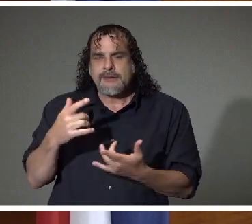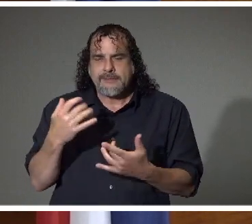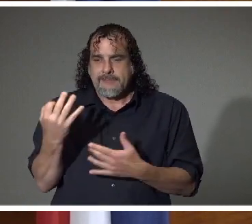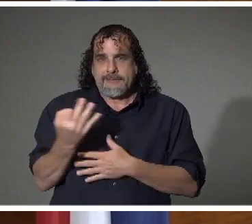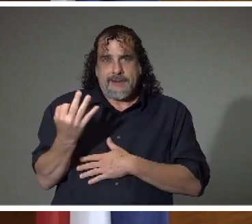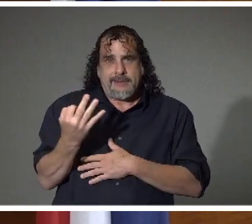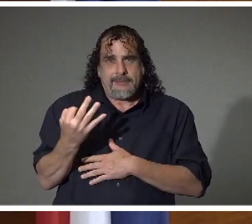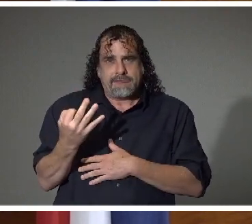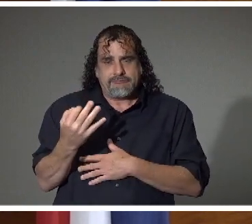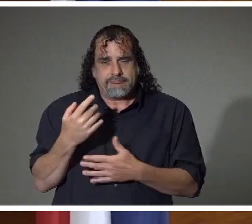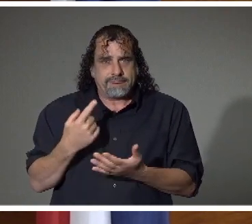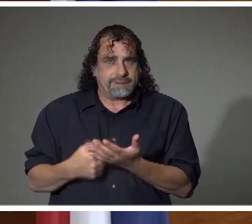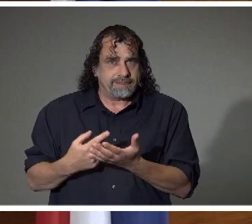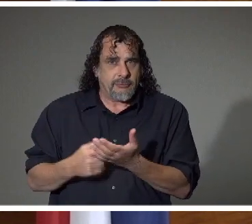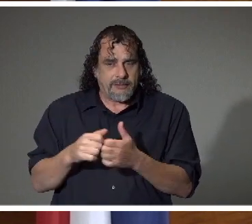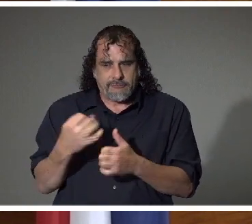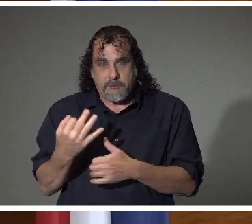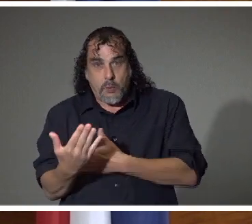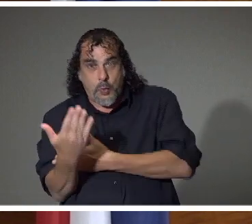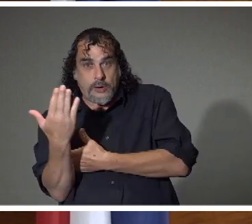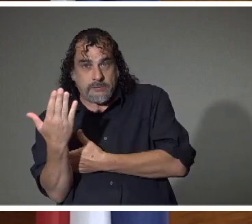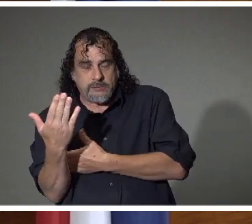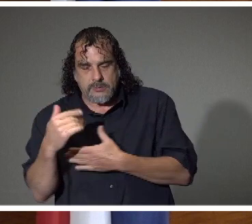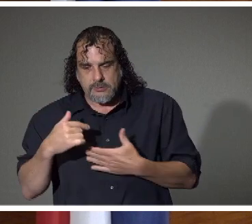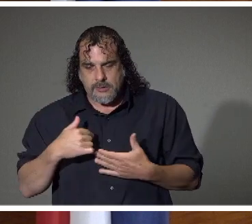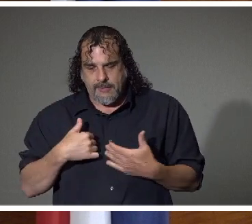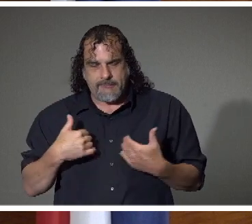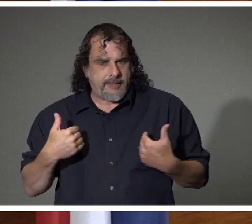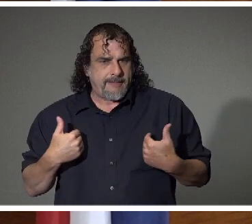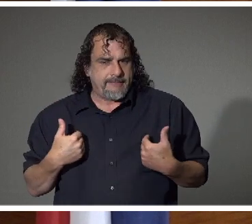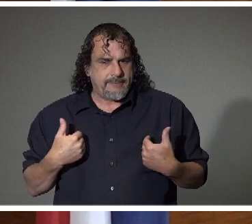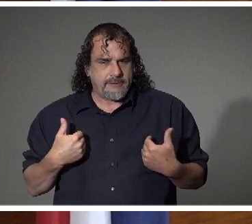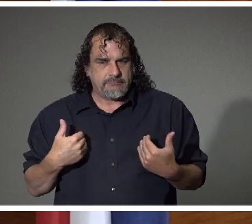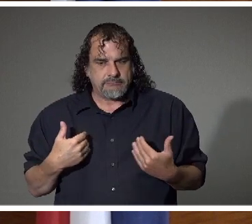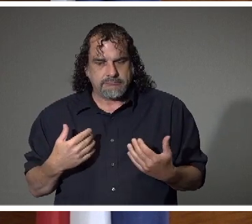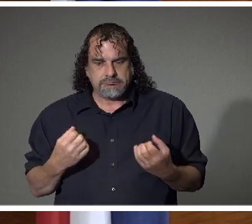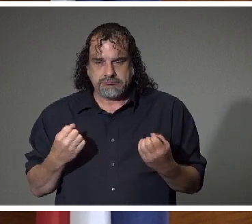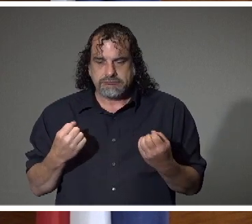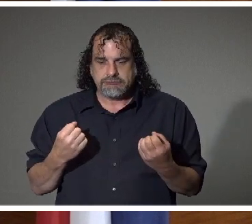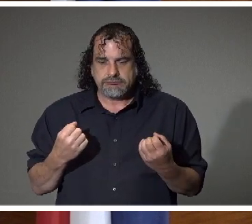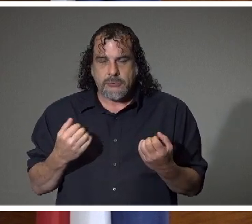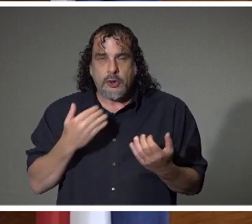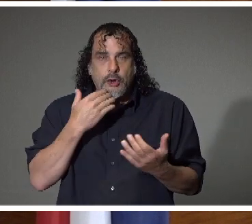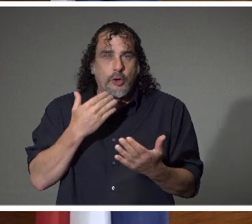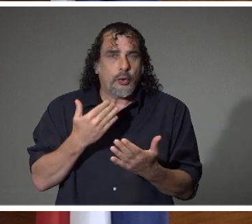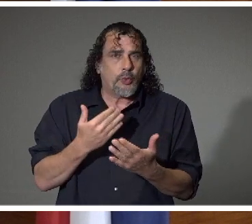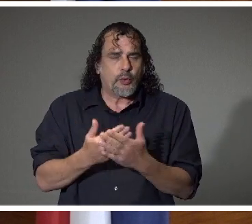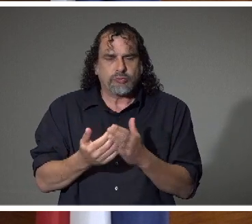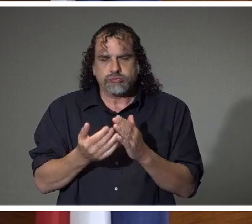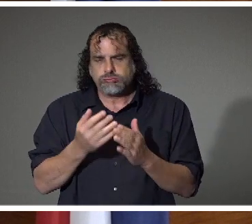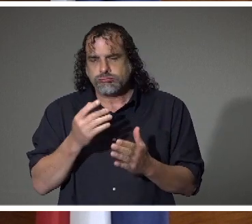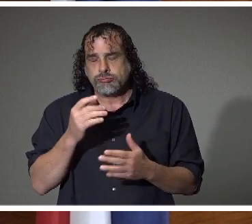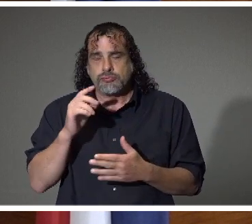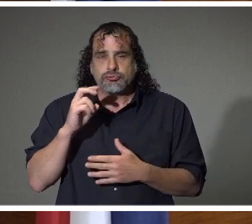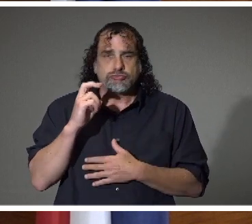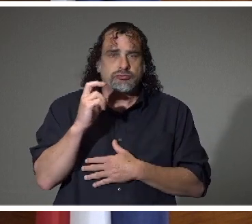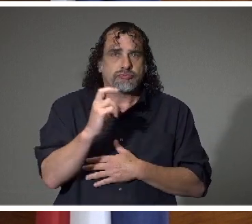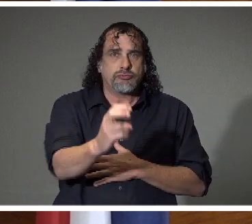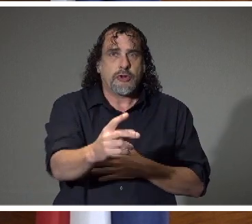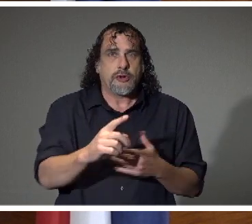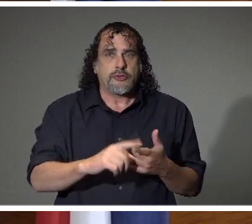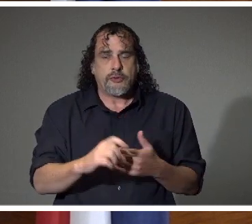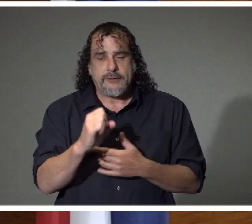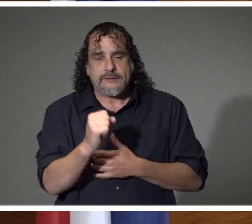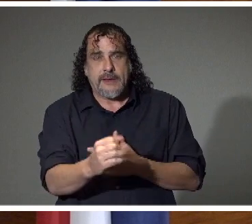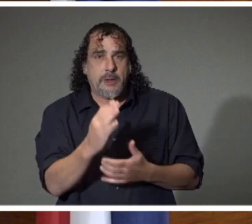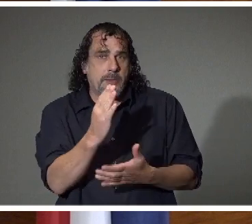you on Friday morning, I have had an excellent trip down to the south part